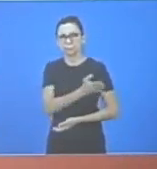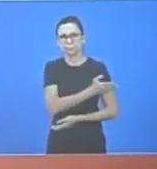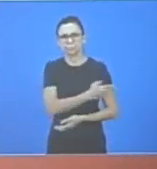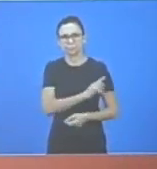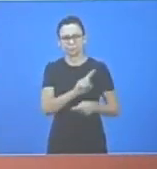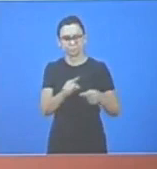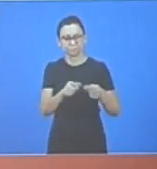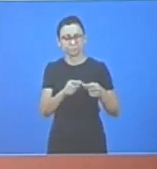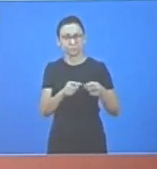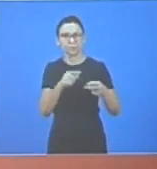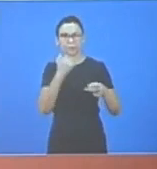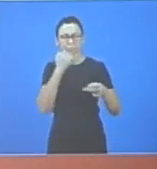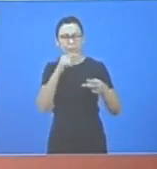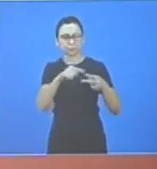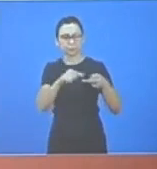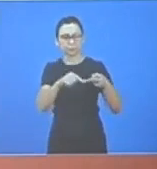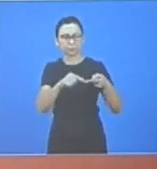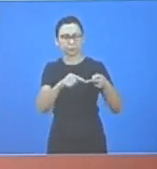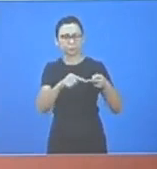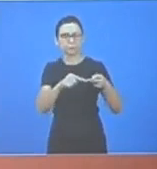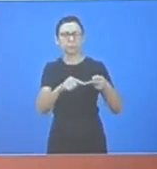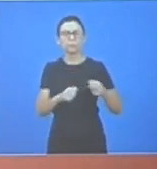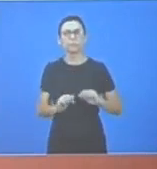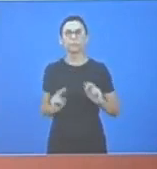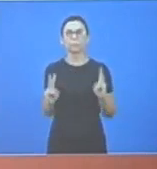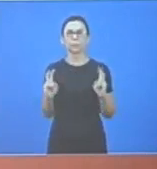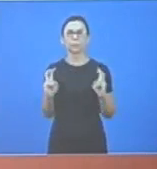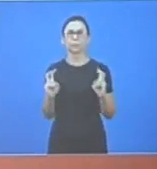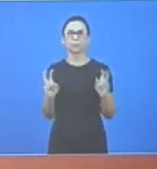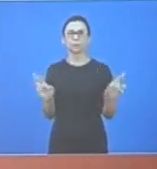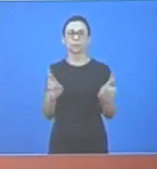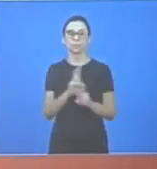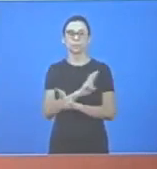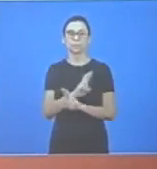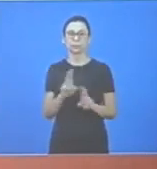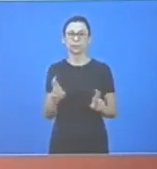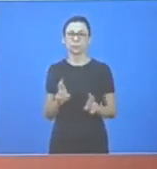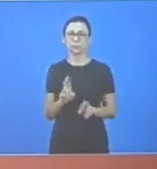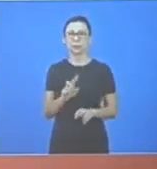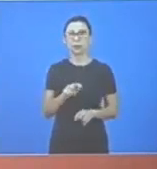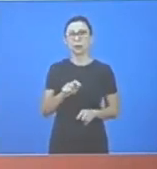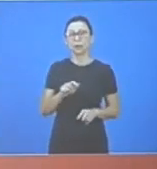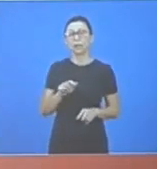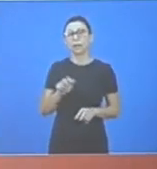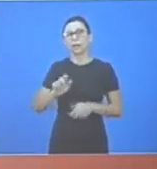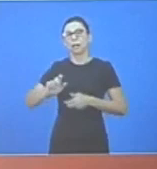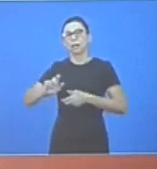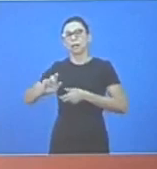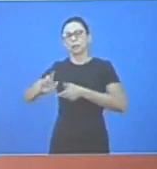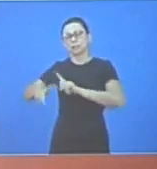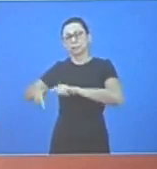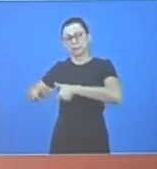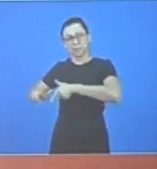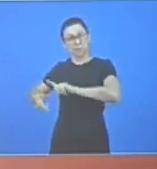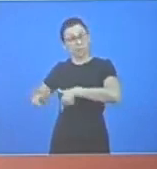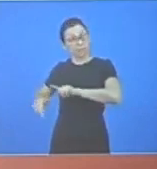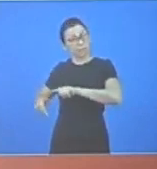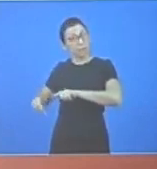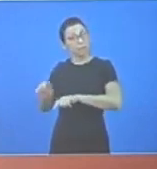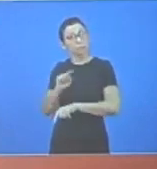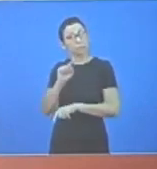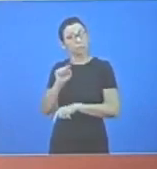the other thing is, the subject is related to what? To Israel, to the